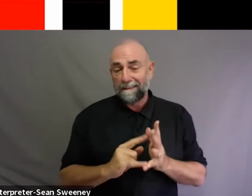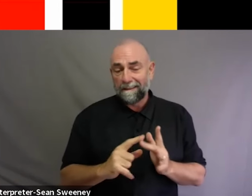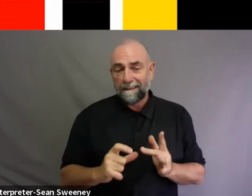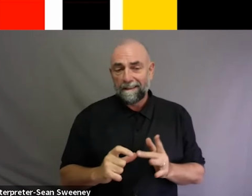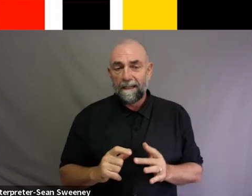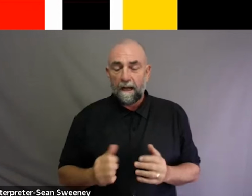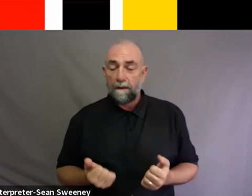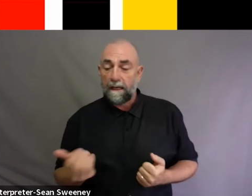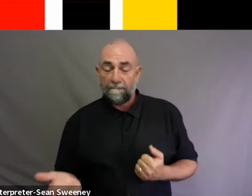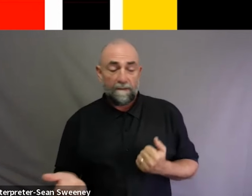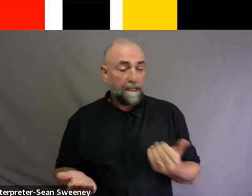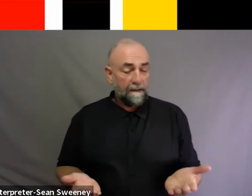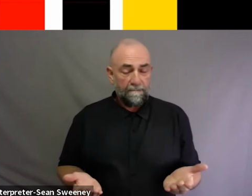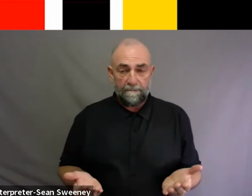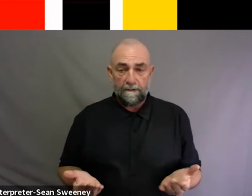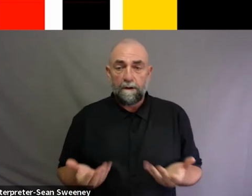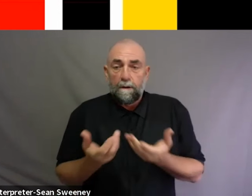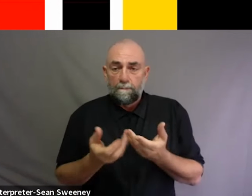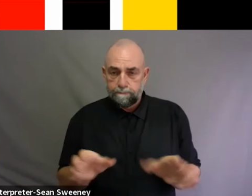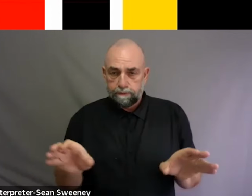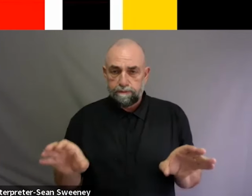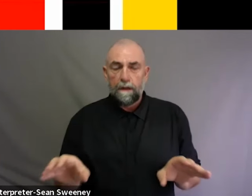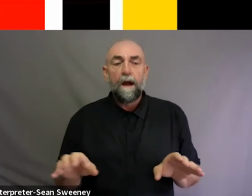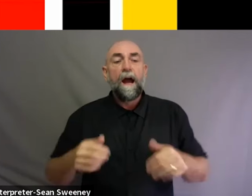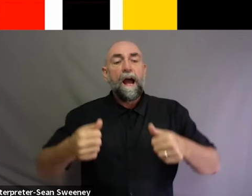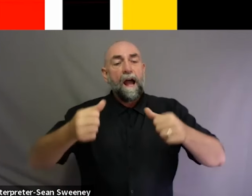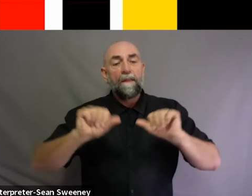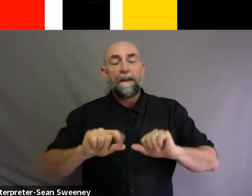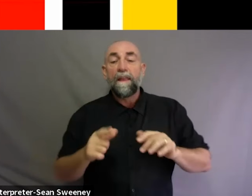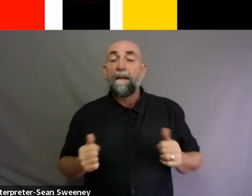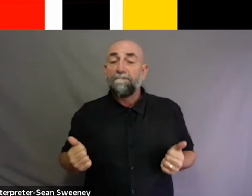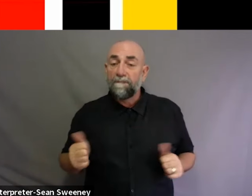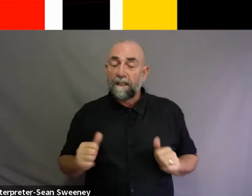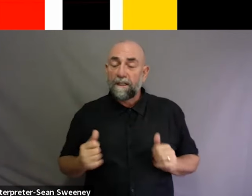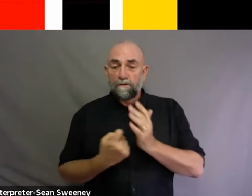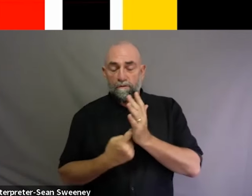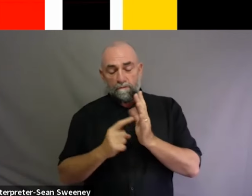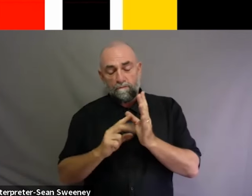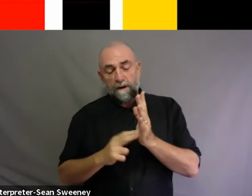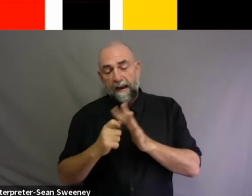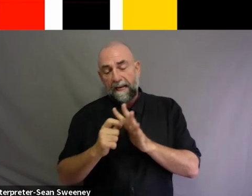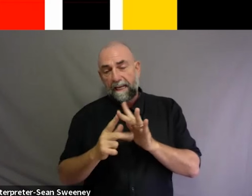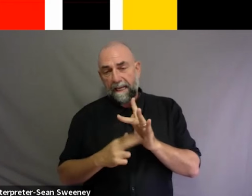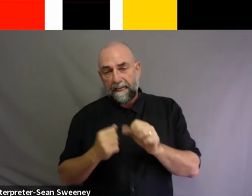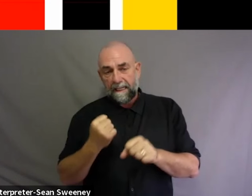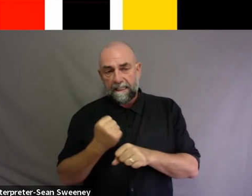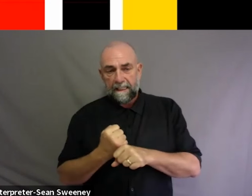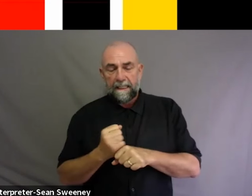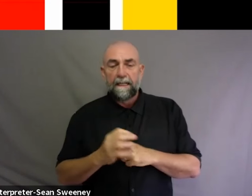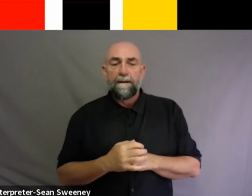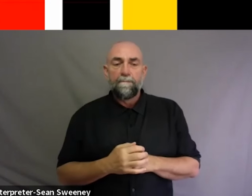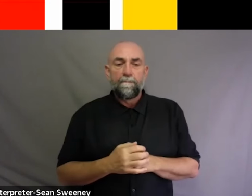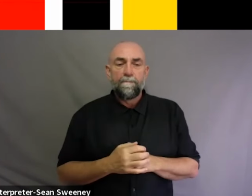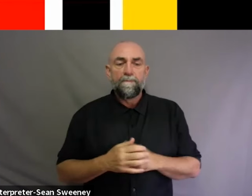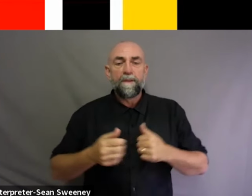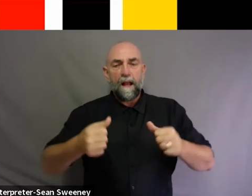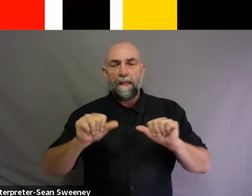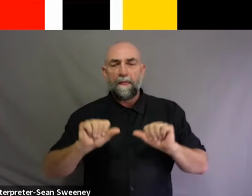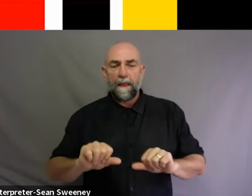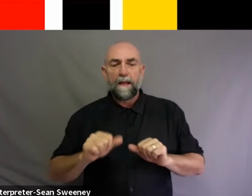And they completed this ranking individually before class. Moodle offers wonderful facilities for doing this. Then when they got